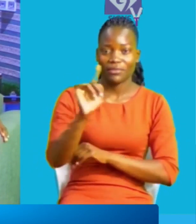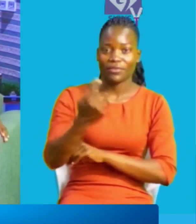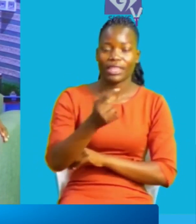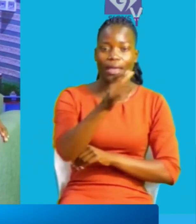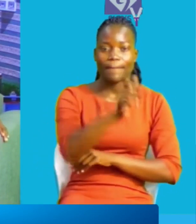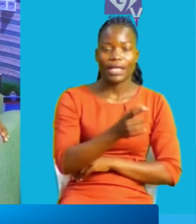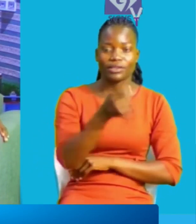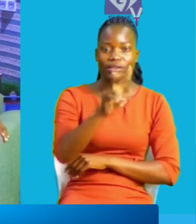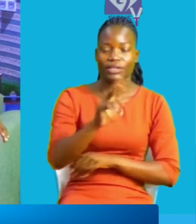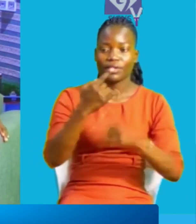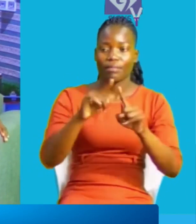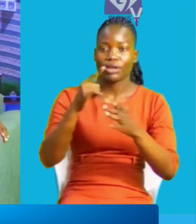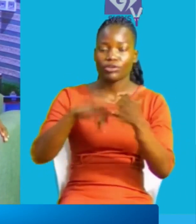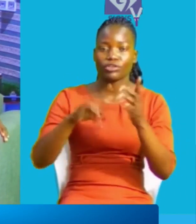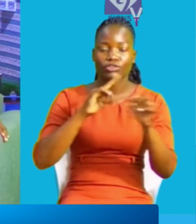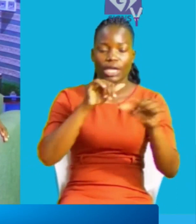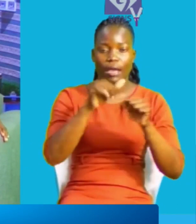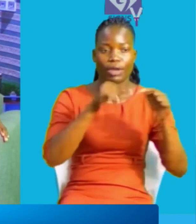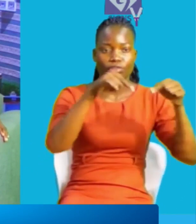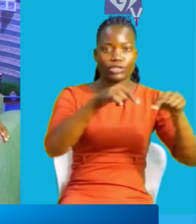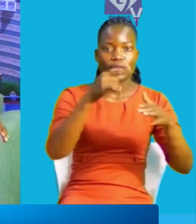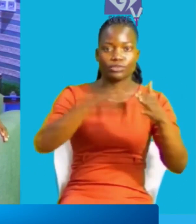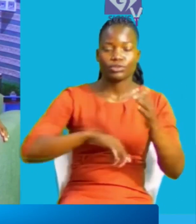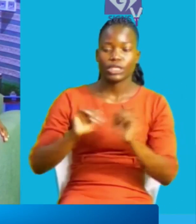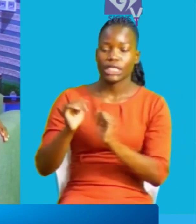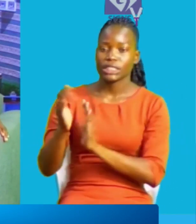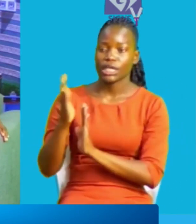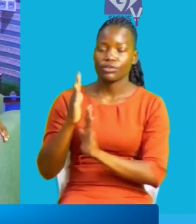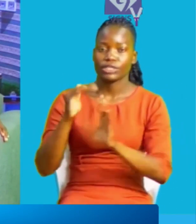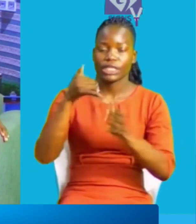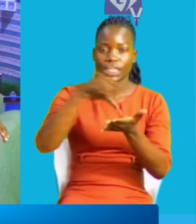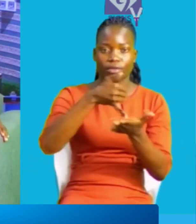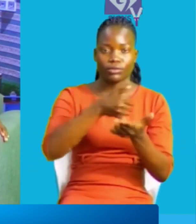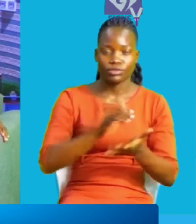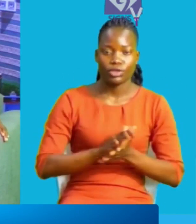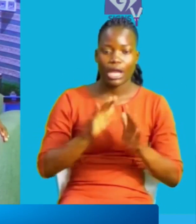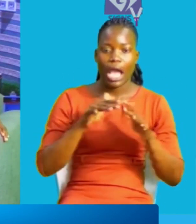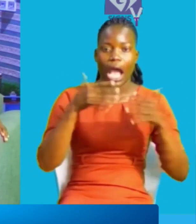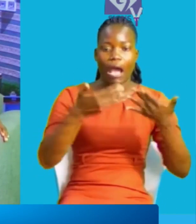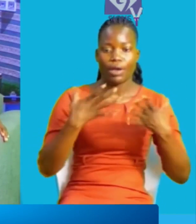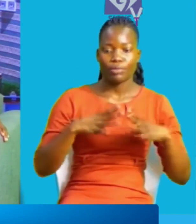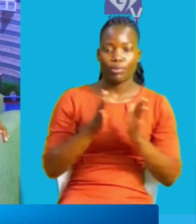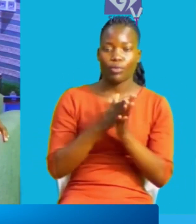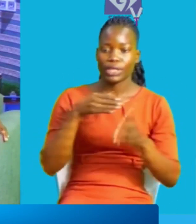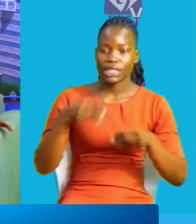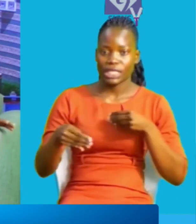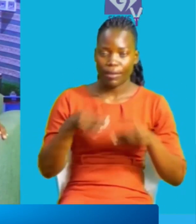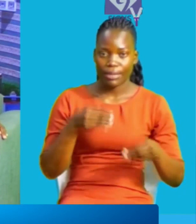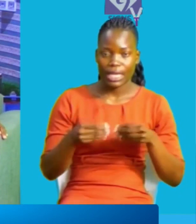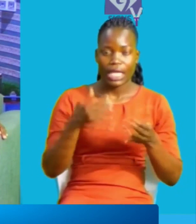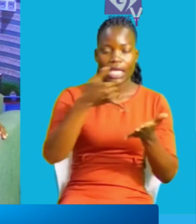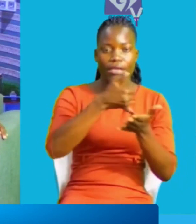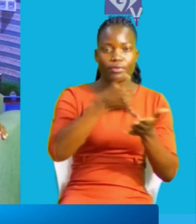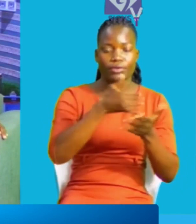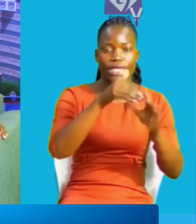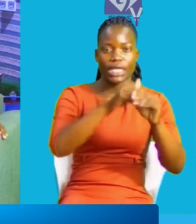TV. But what we're talking about particularly is security inclusion. How are people with disabilities